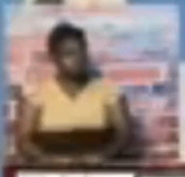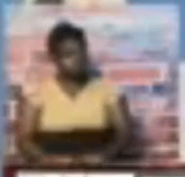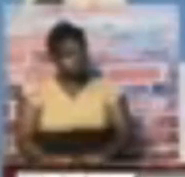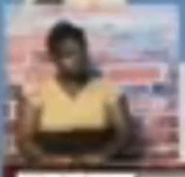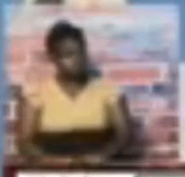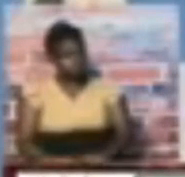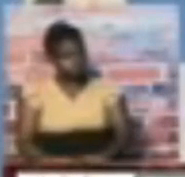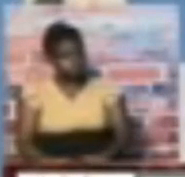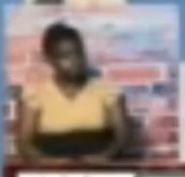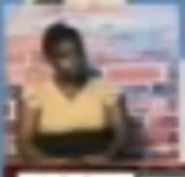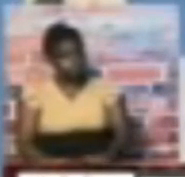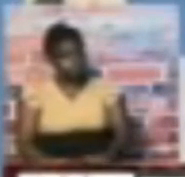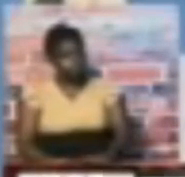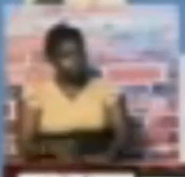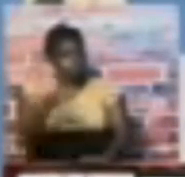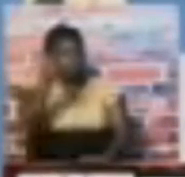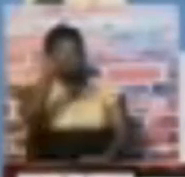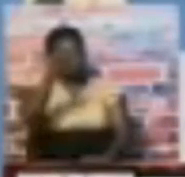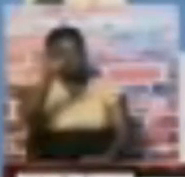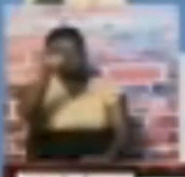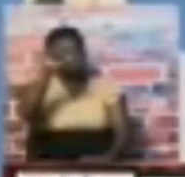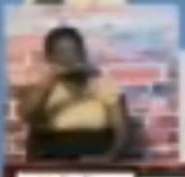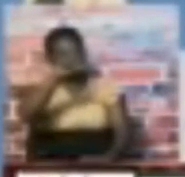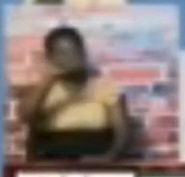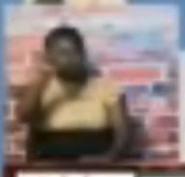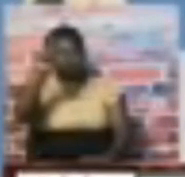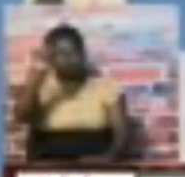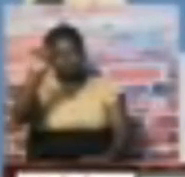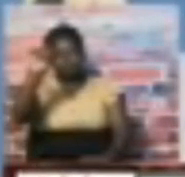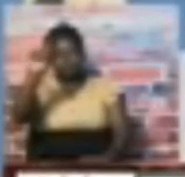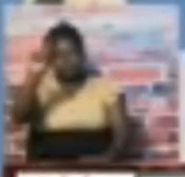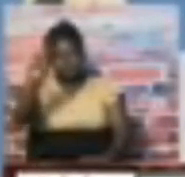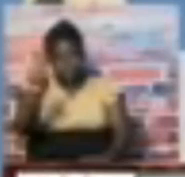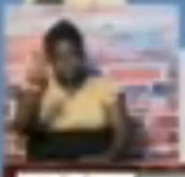Honorable Brigadier Felix Kuraije, 20 million shillings.